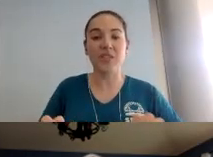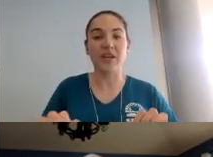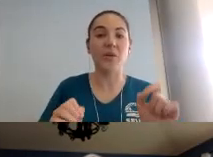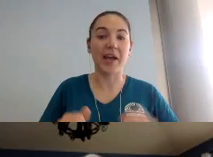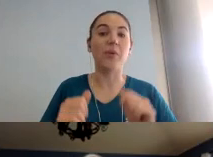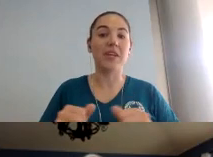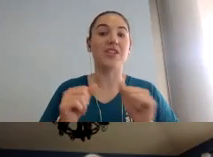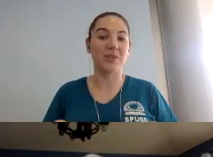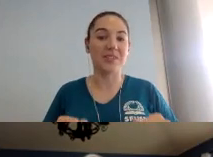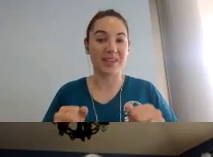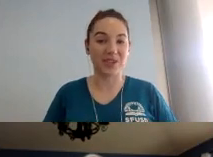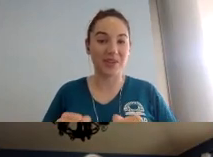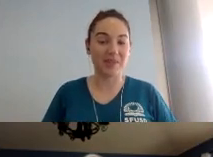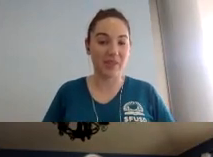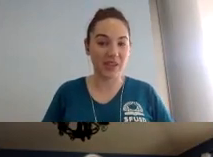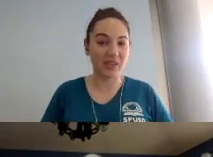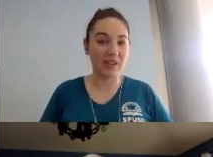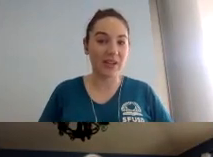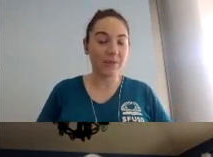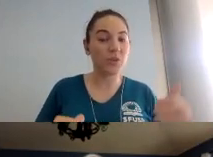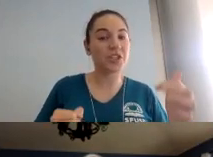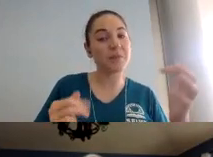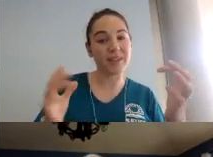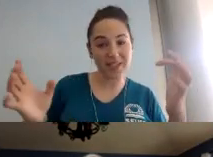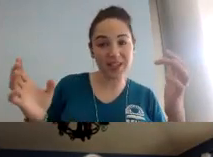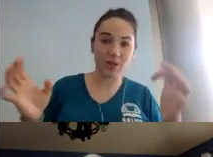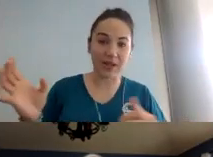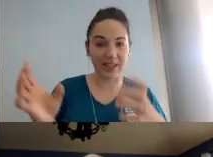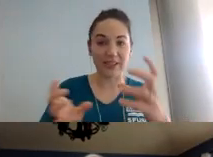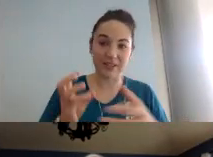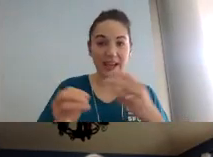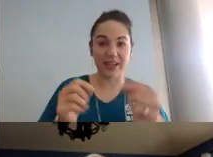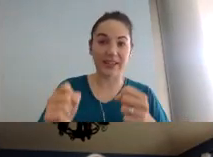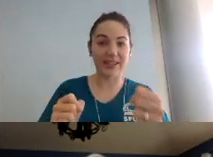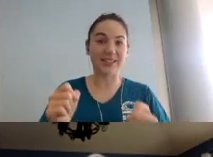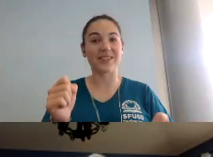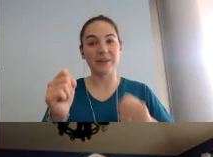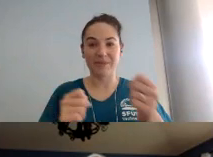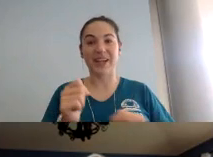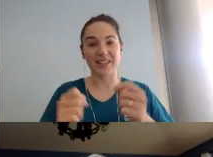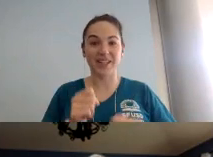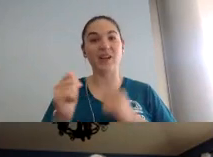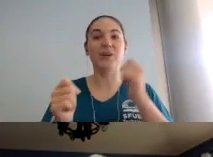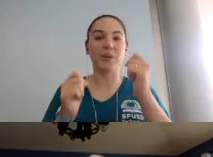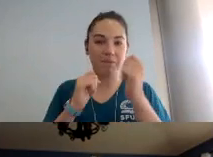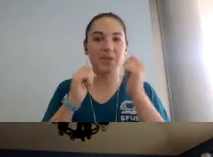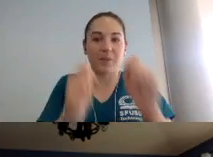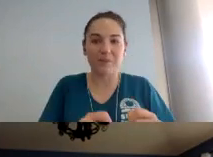Classroom will tell you how many students have turned something in, which can be a nice, quick, at a glance. I can